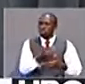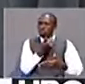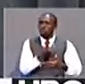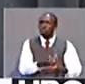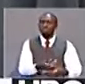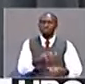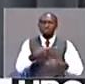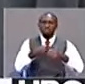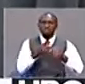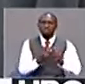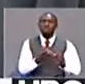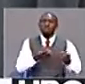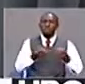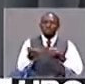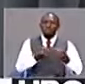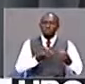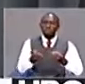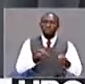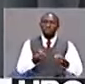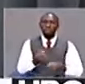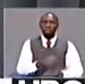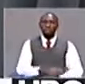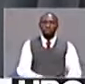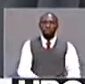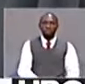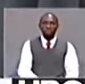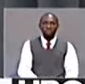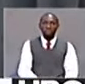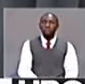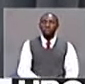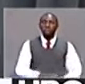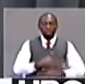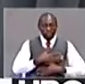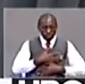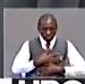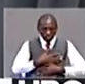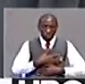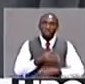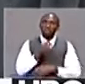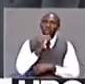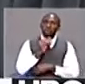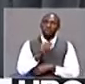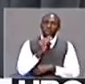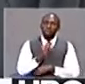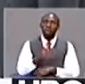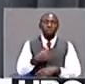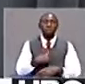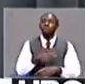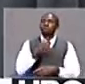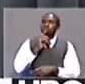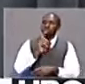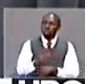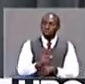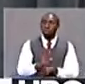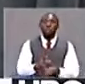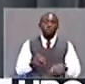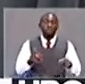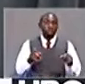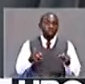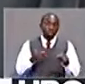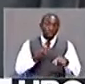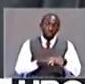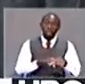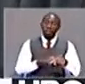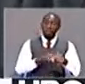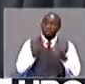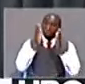for CPA conference, which we had just brought. Right Honorable Speaker, I'm very, very sure even wherever he is,